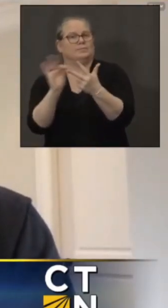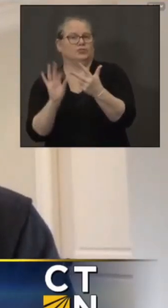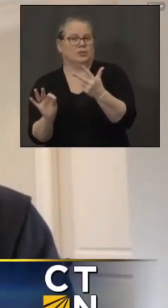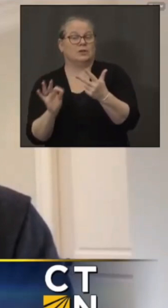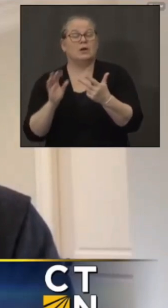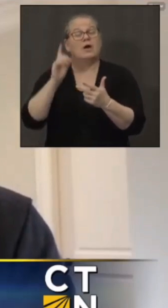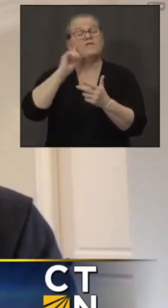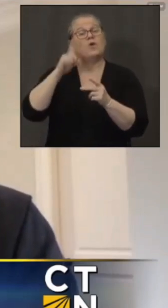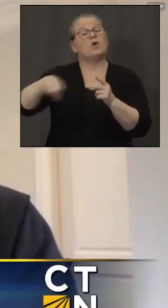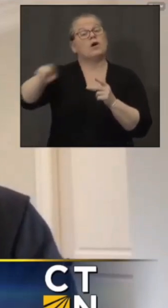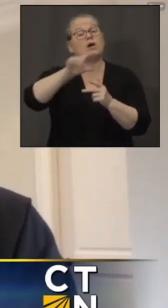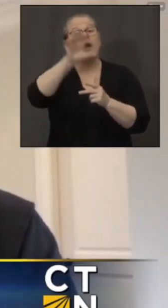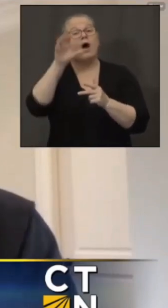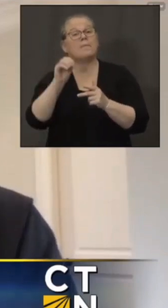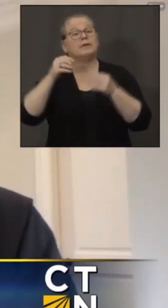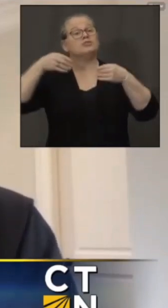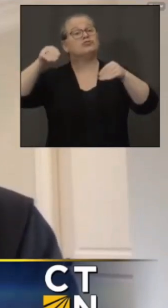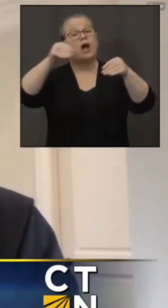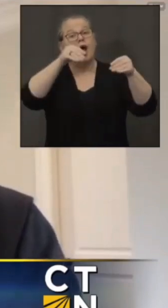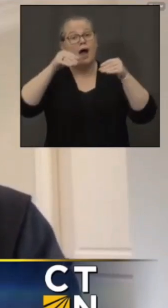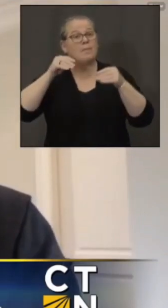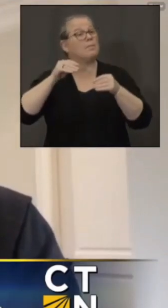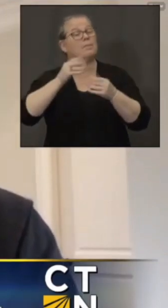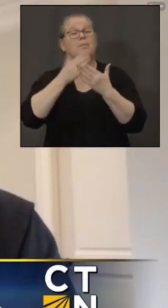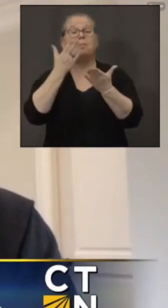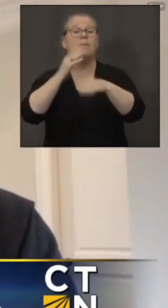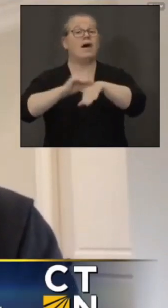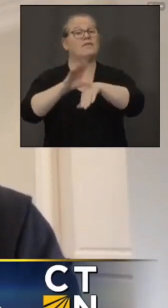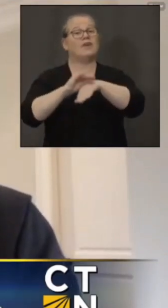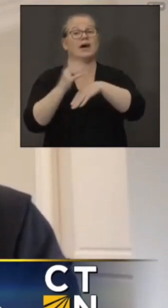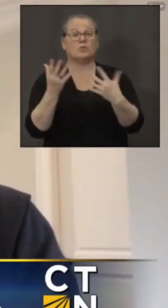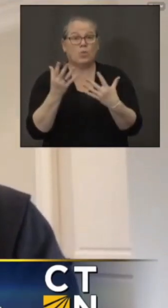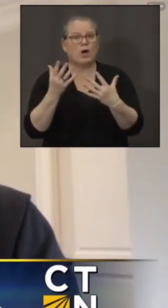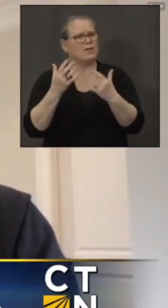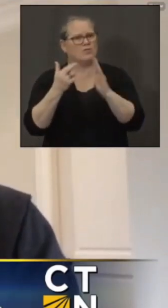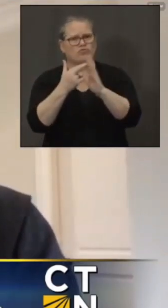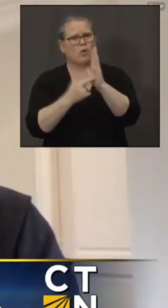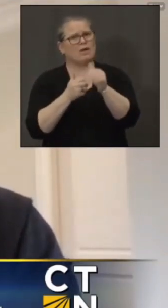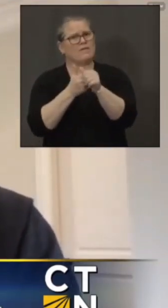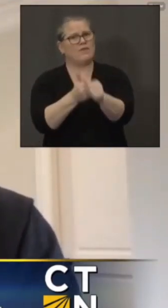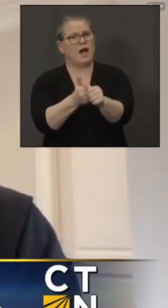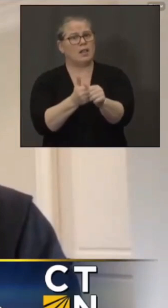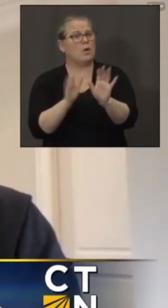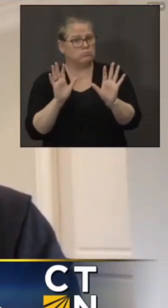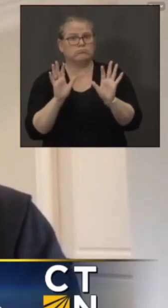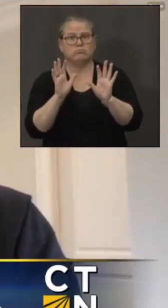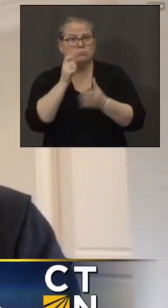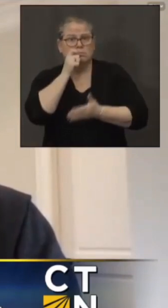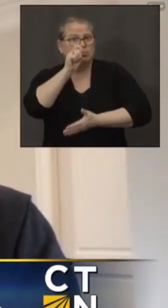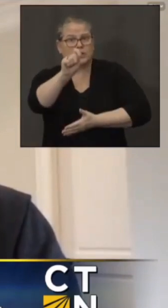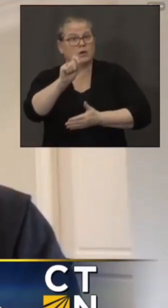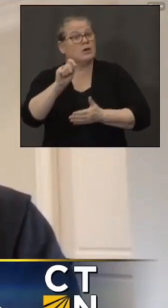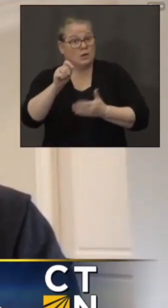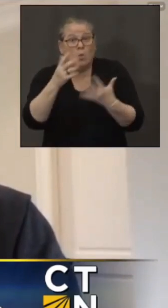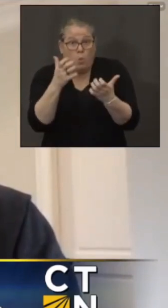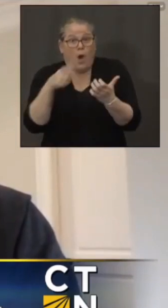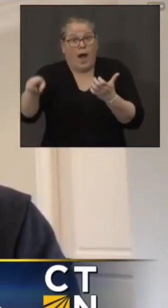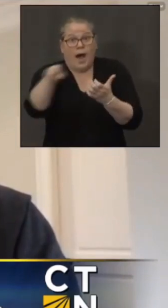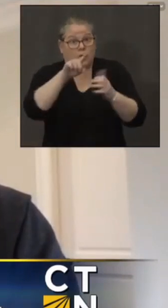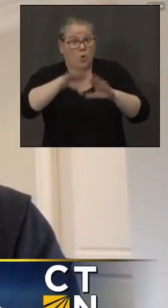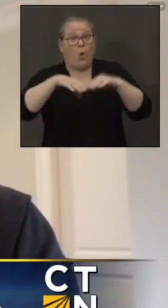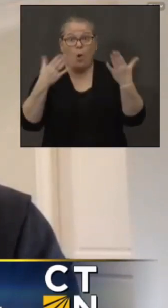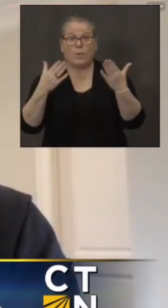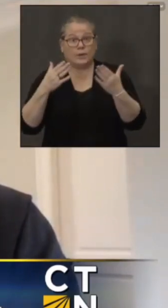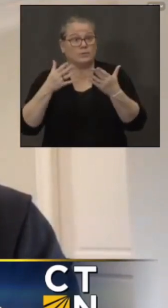retail operators is be vigilant. We want to keep you open, as the governor mentioned, but we need everyone to embrace these protocols and make sure